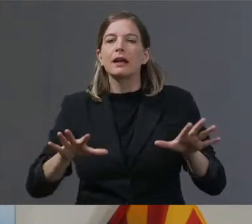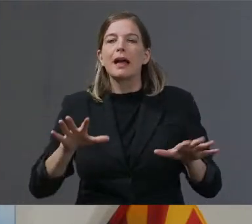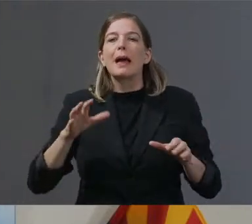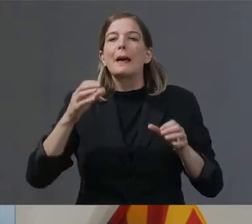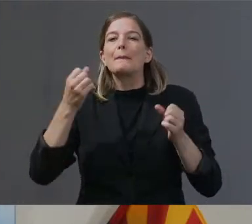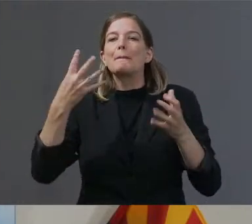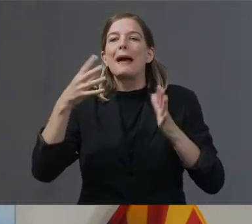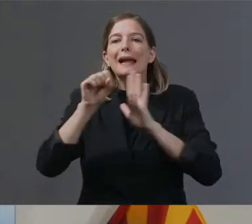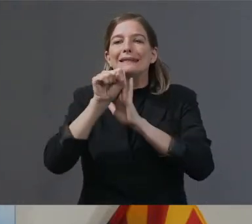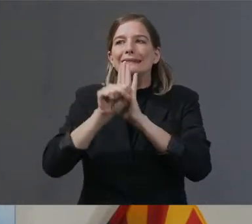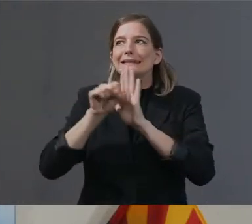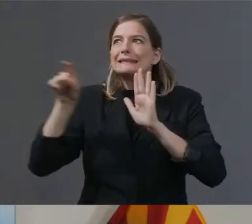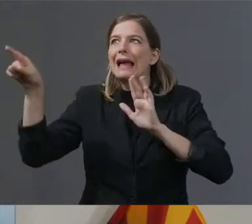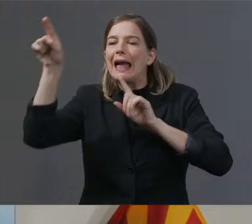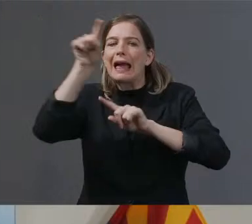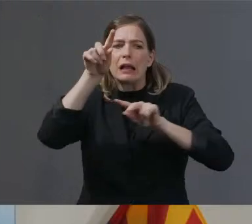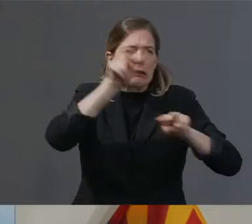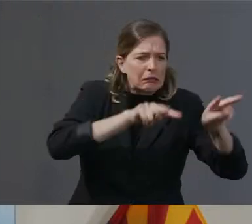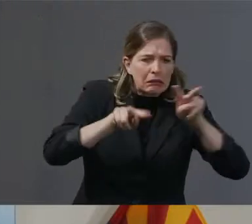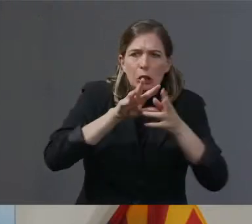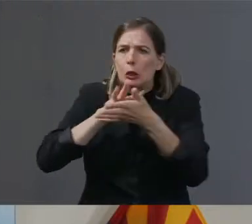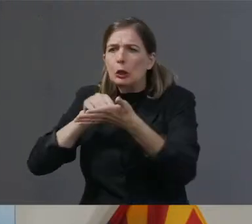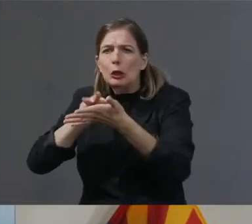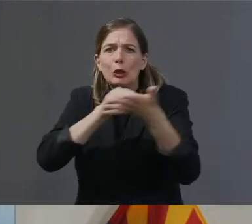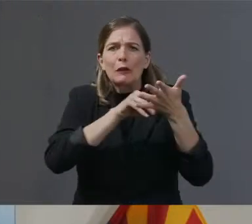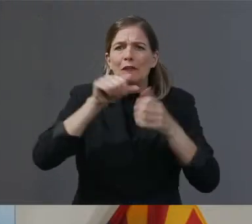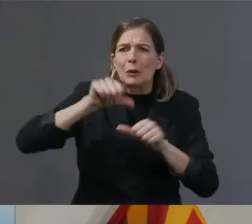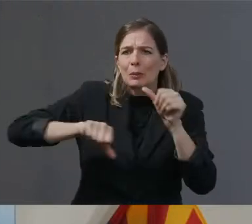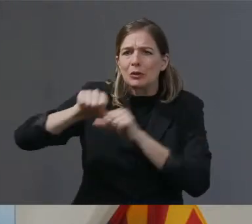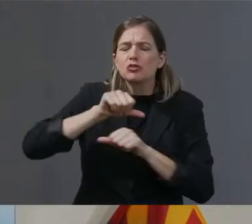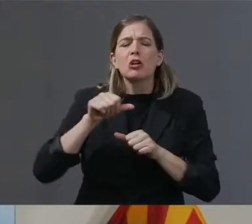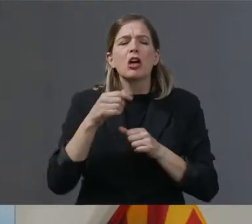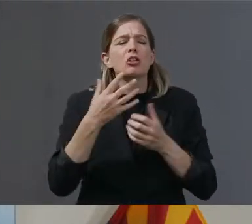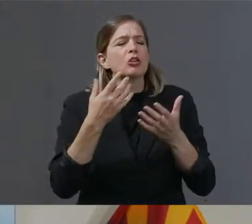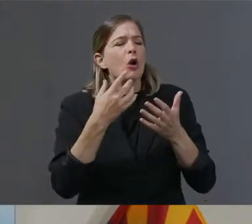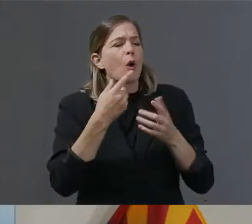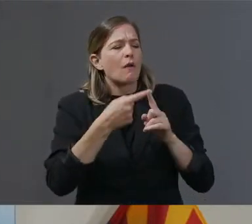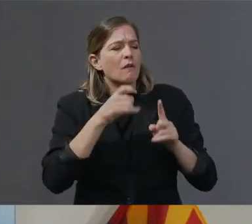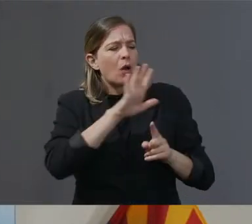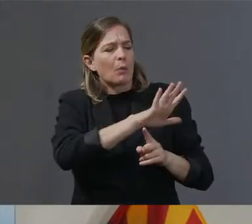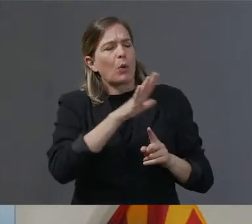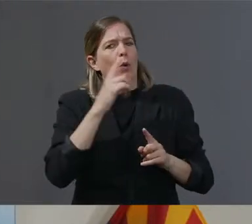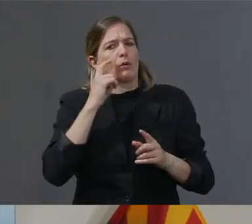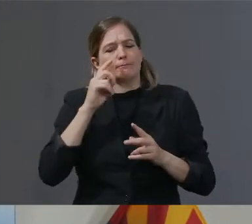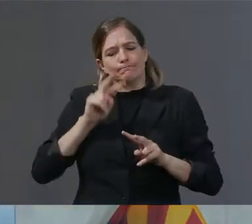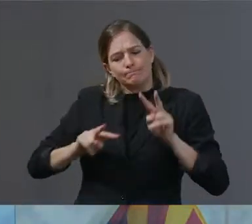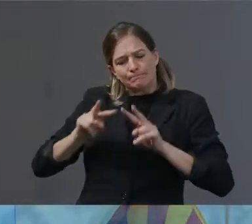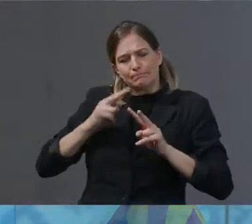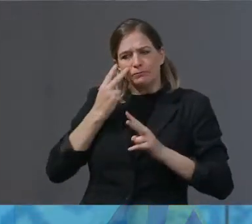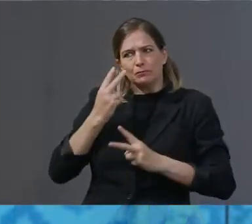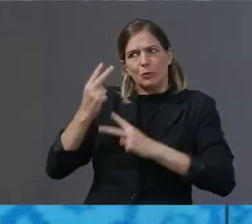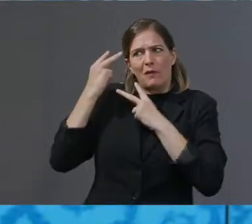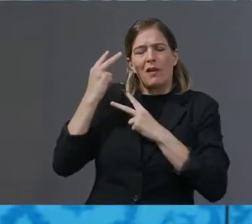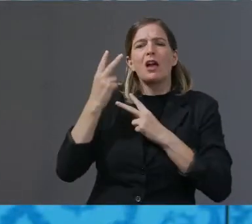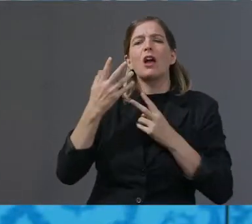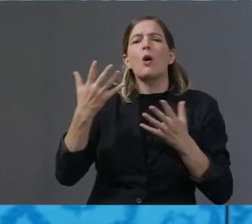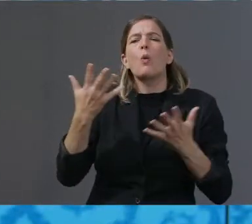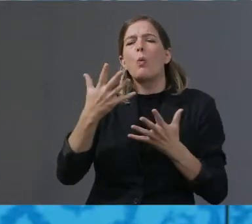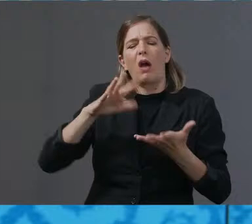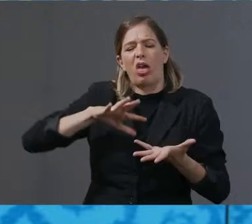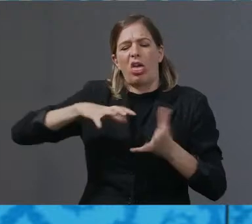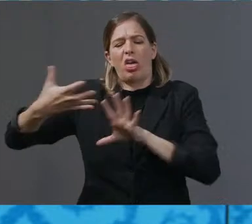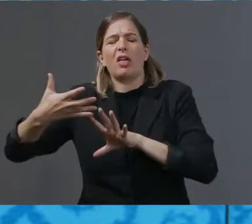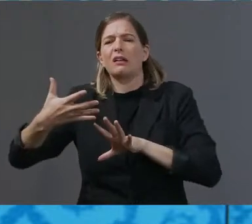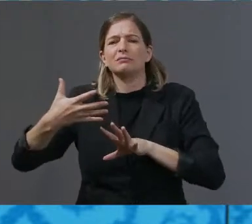through. From your evaluation, what did go wrong in the last month here in the state? Thank you. So the first thing I would say